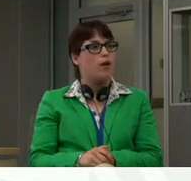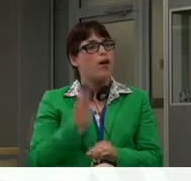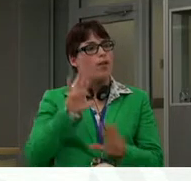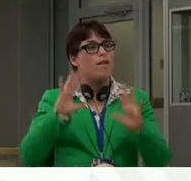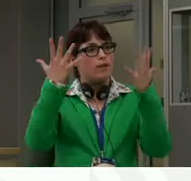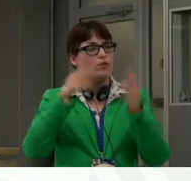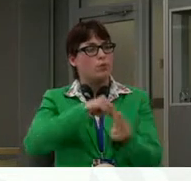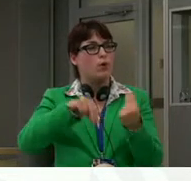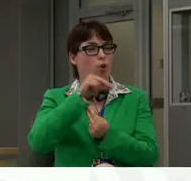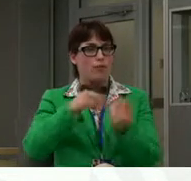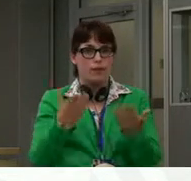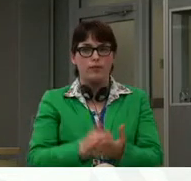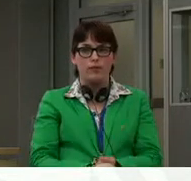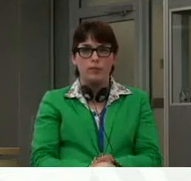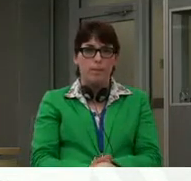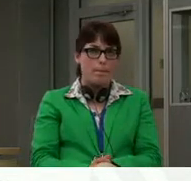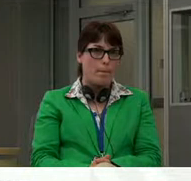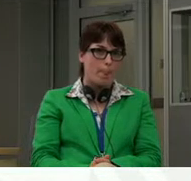each of us. Thank you.